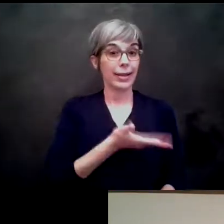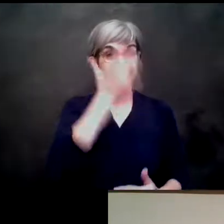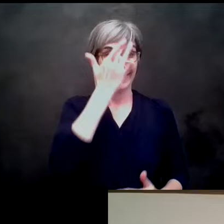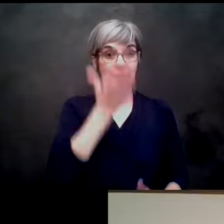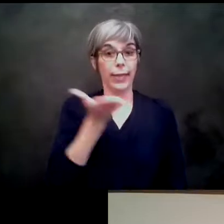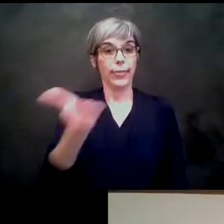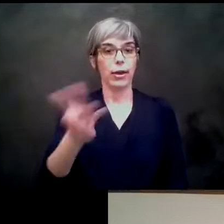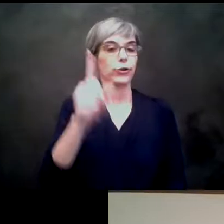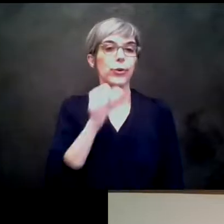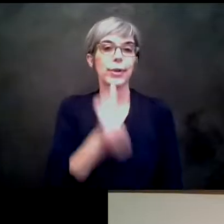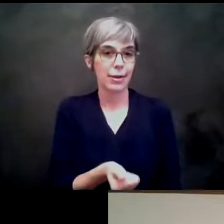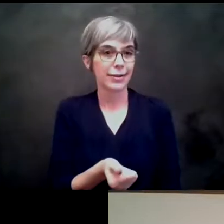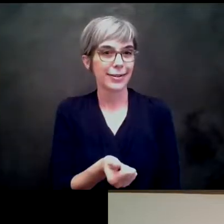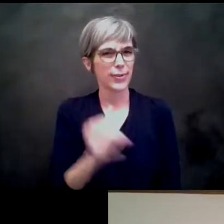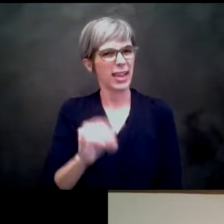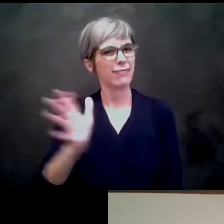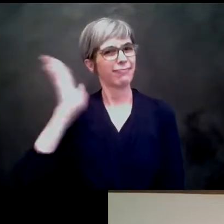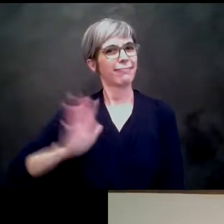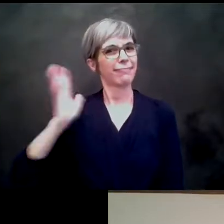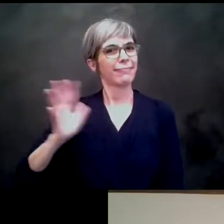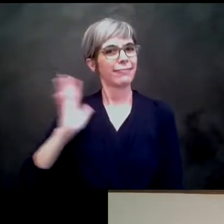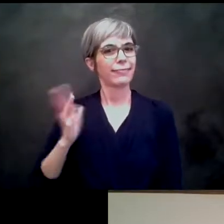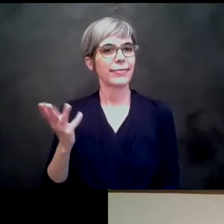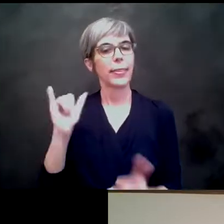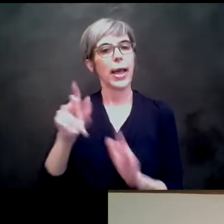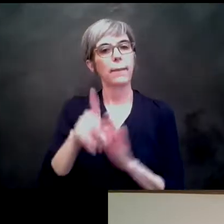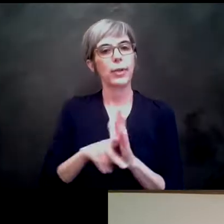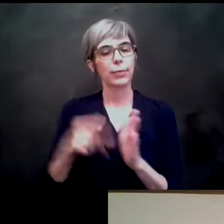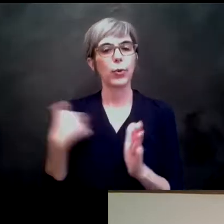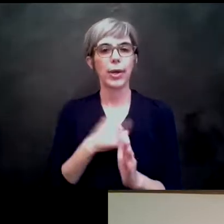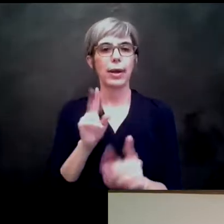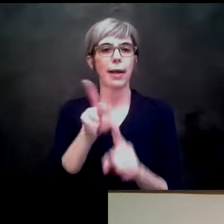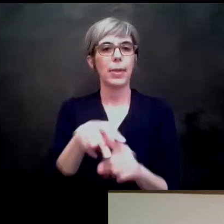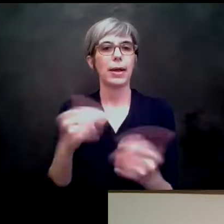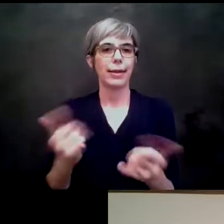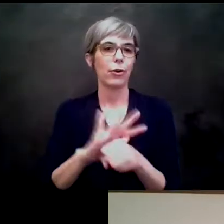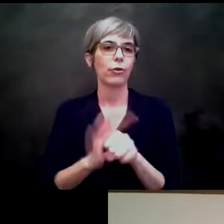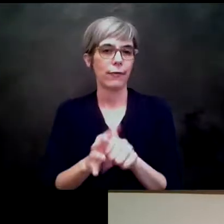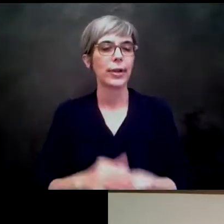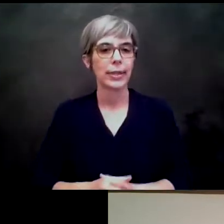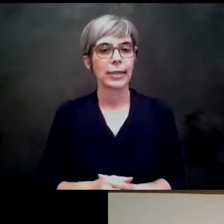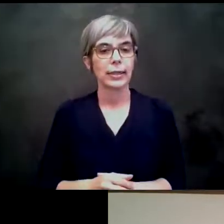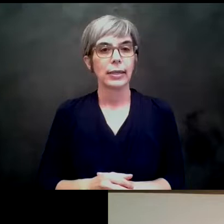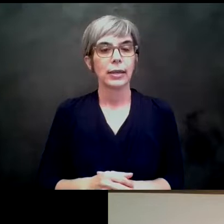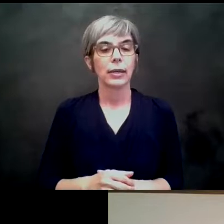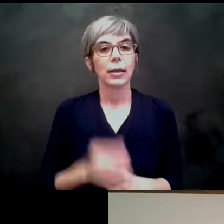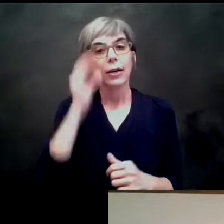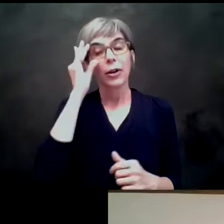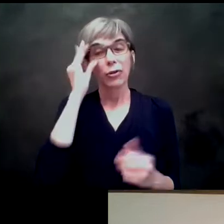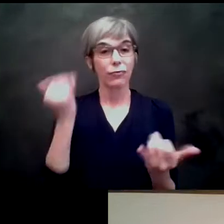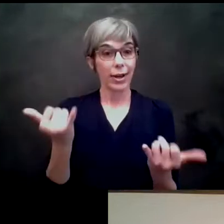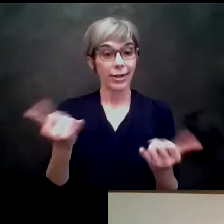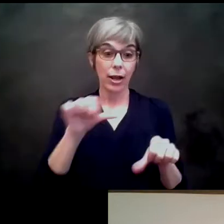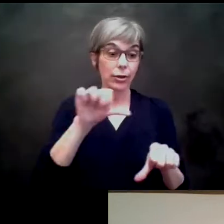occurring. There's certainly much that we can apply in that to COVID-19. In this pandemic, science can and should